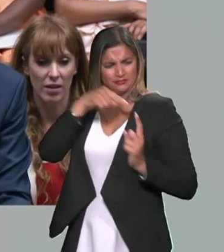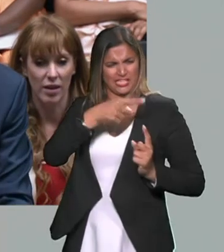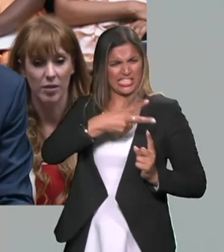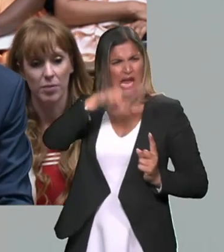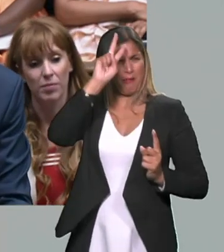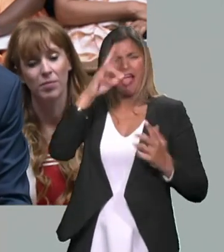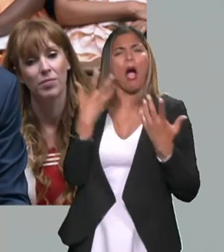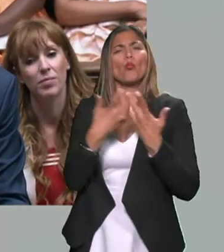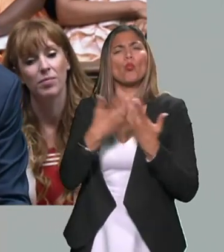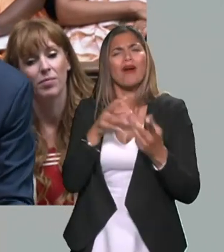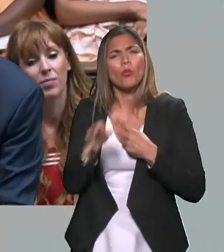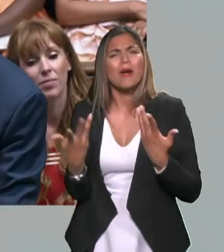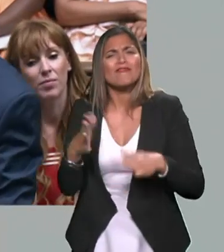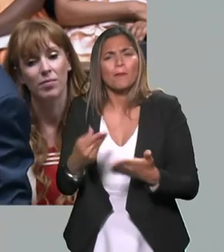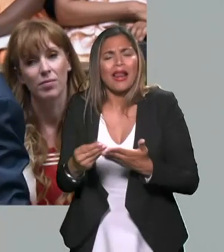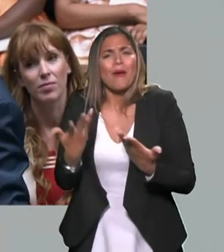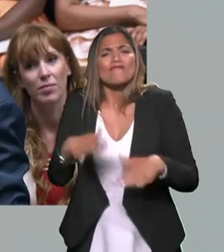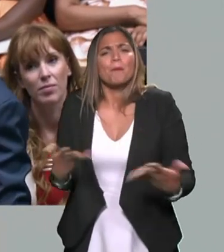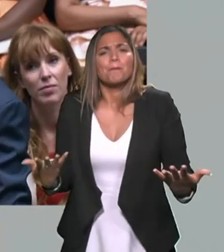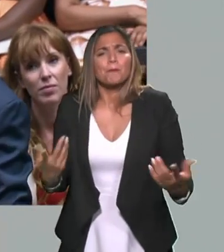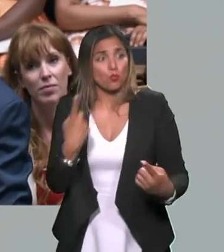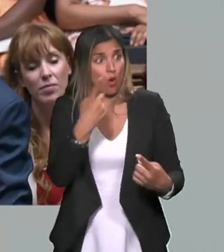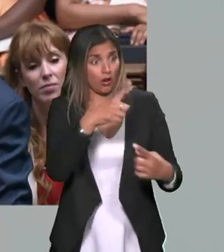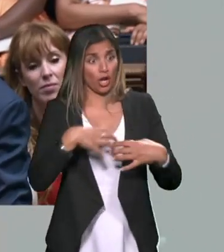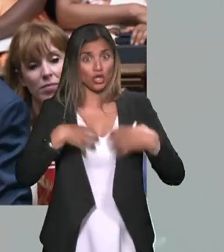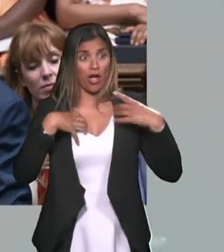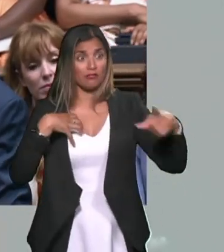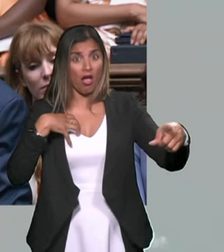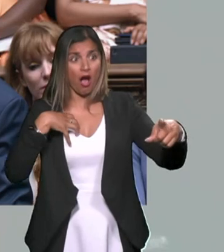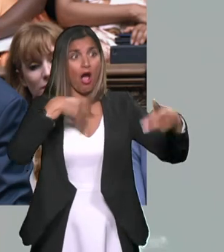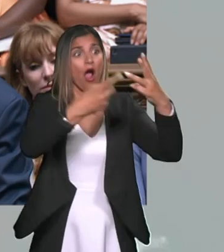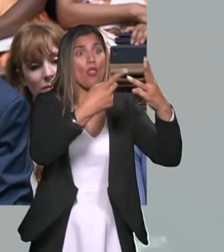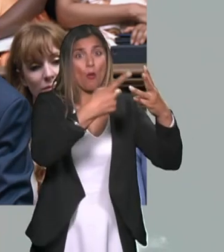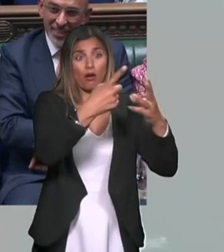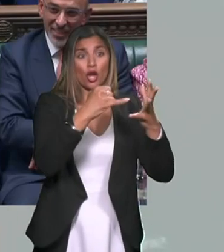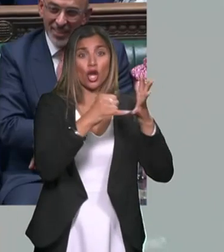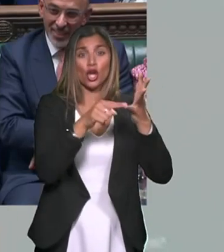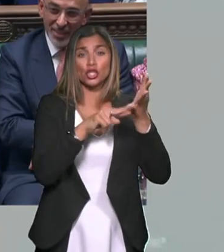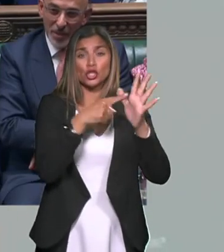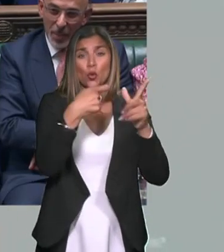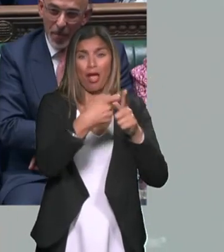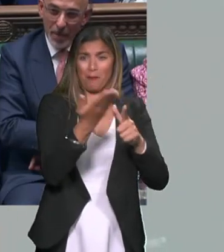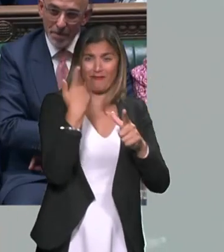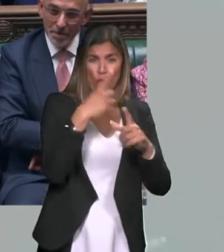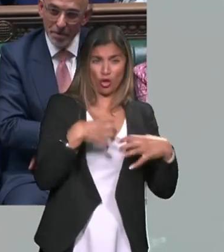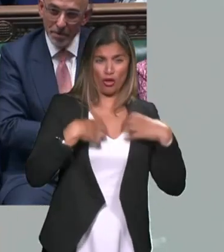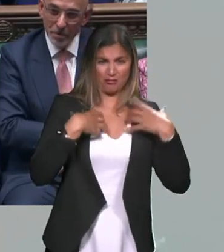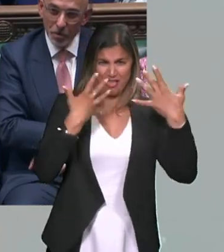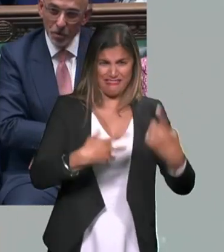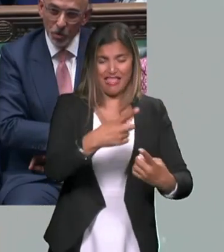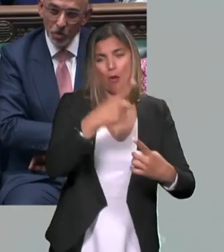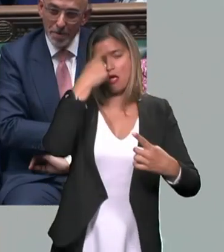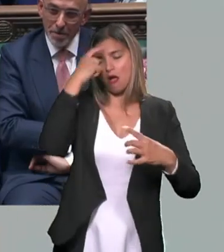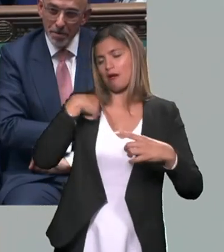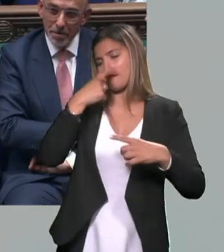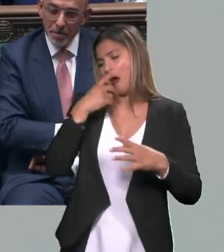even though one of them's the Chancellor and another one was Chancellor until a week ago. They all backed 15 tax